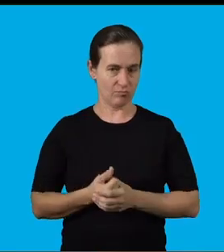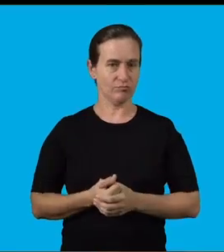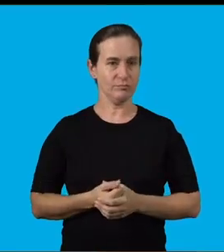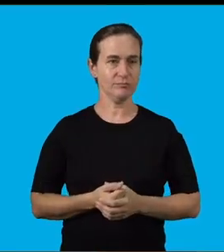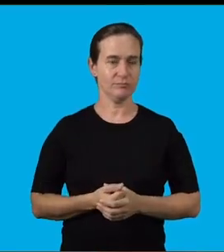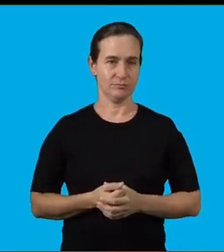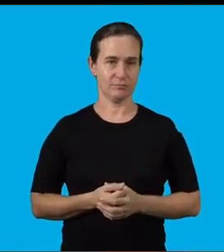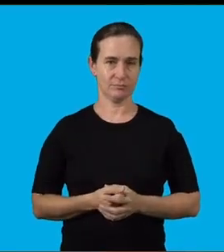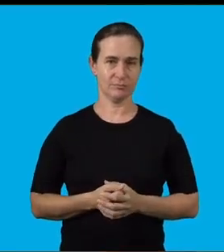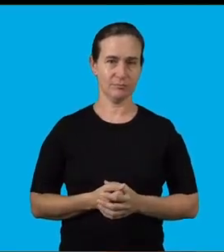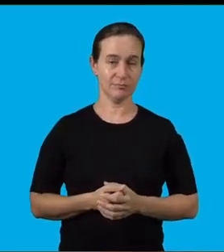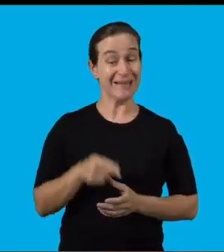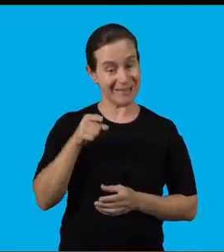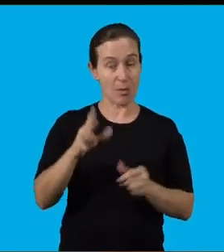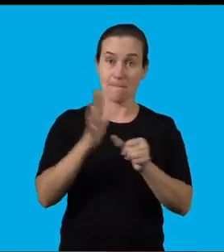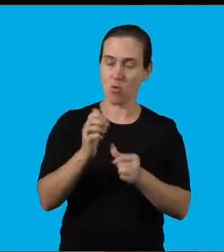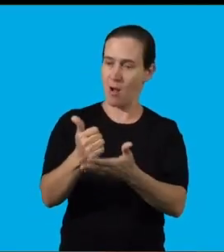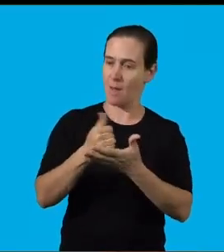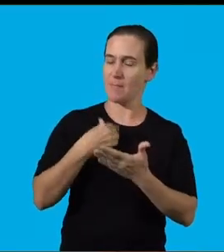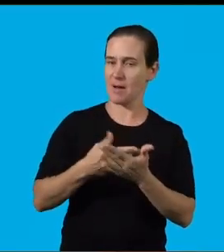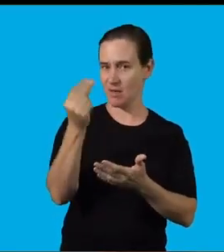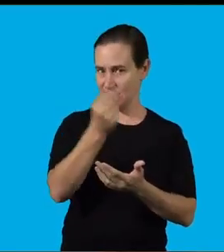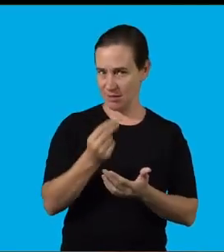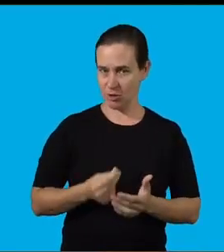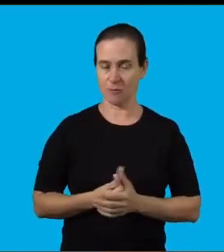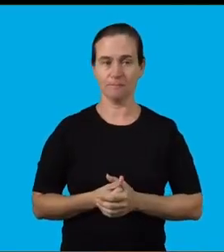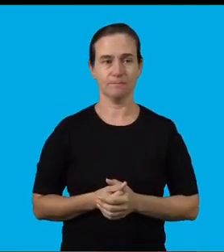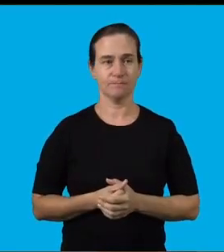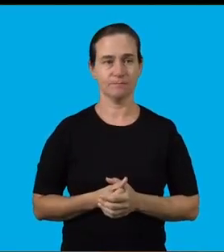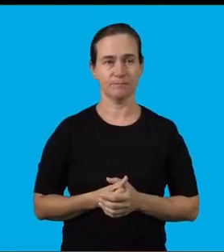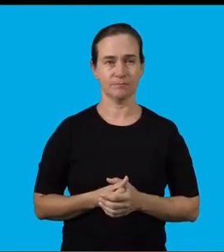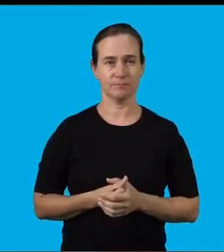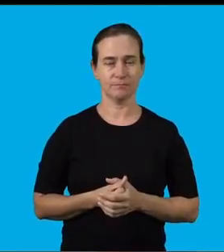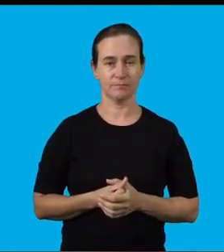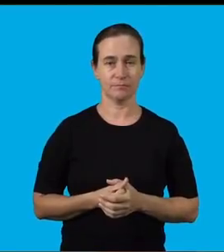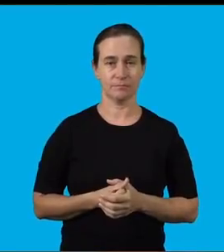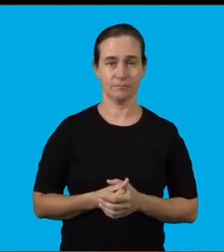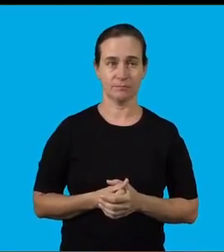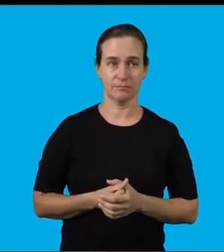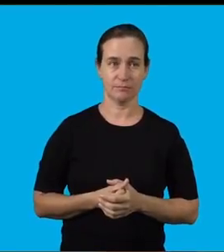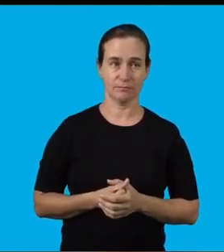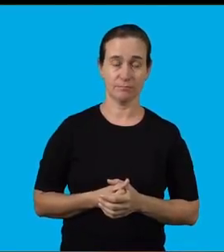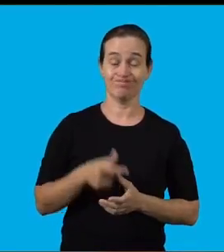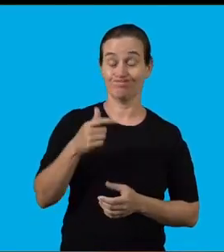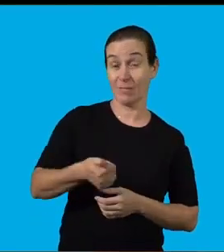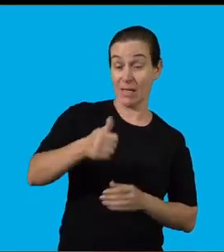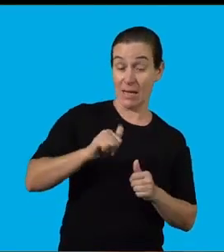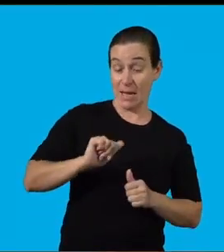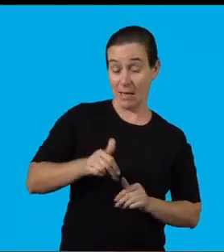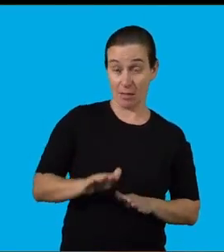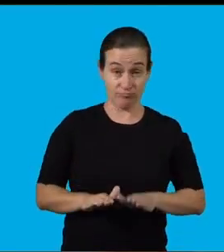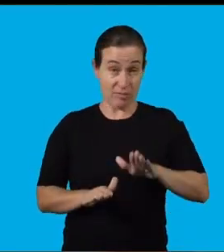one of the coordinates that are essential to sketch the cubic function. Okay. The next essential